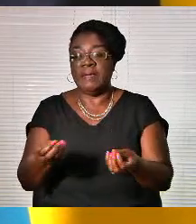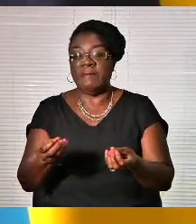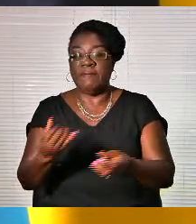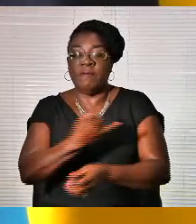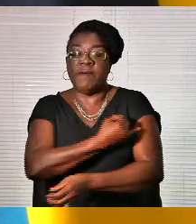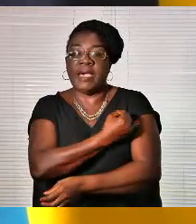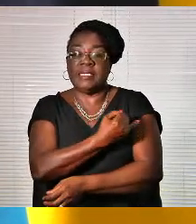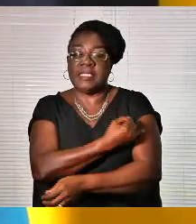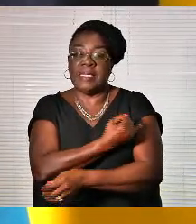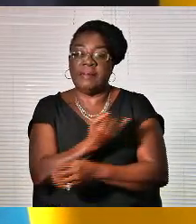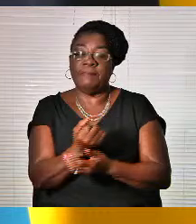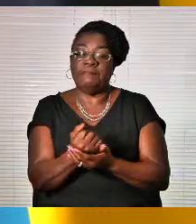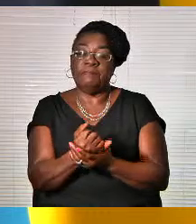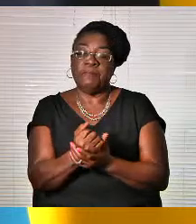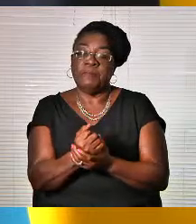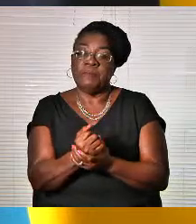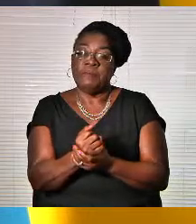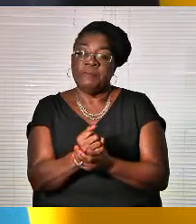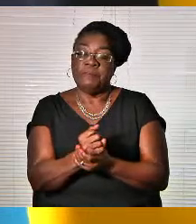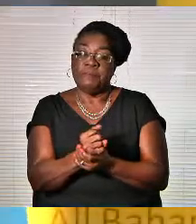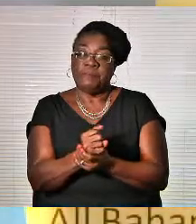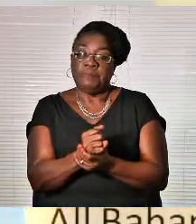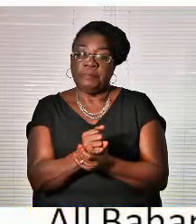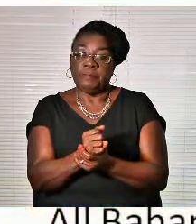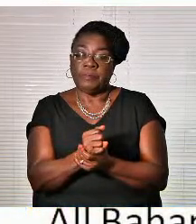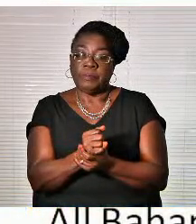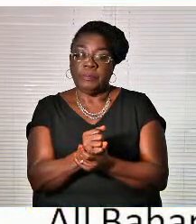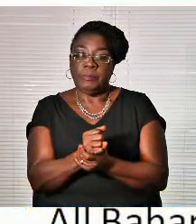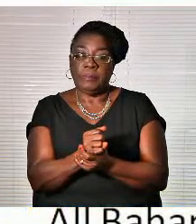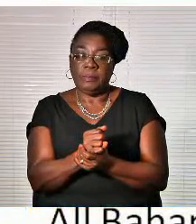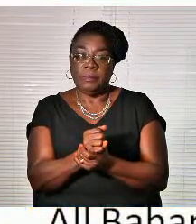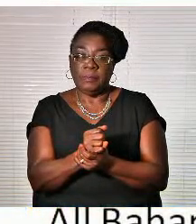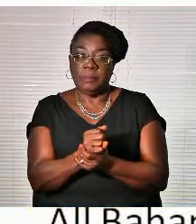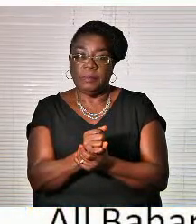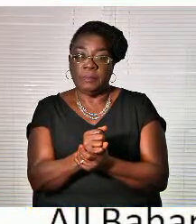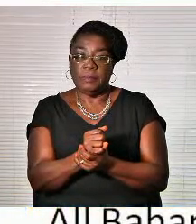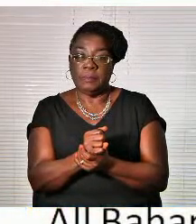vaccine. Next slide.